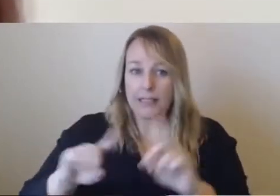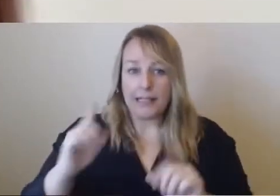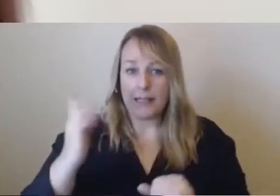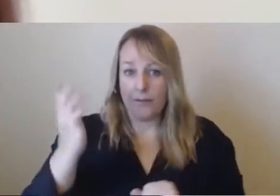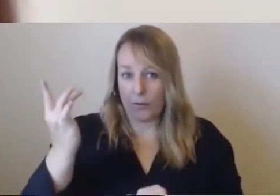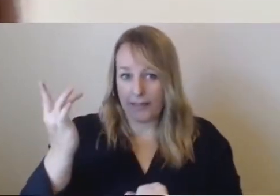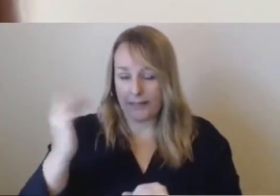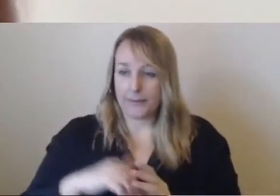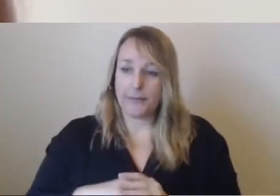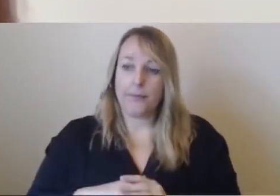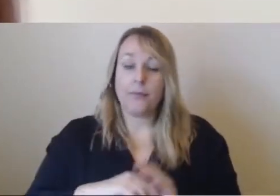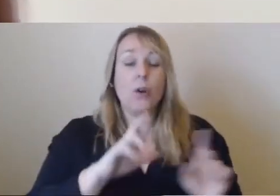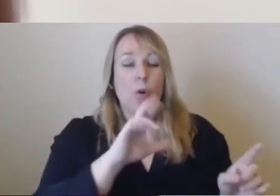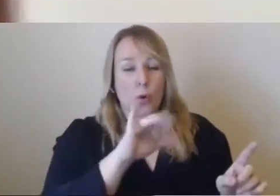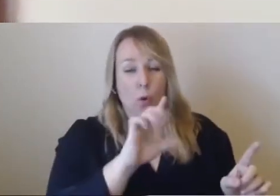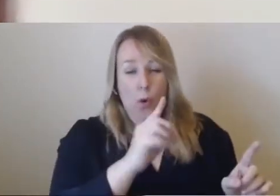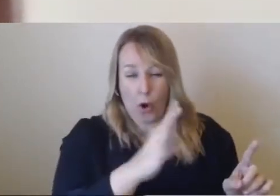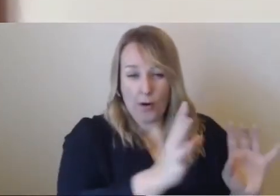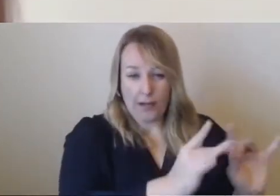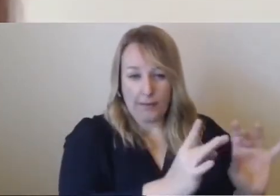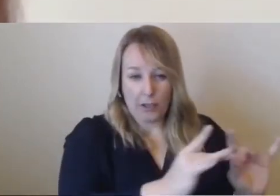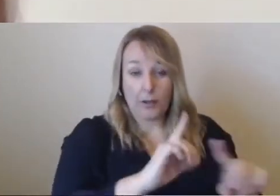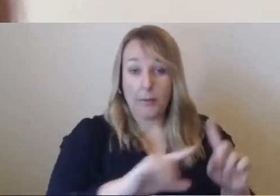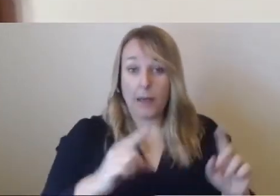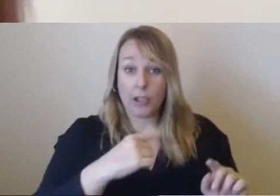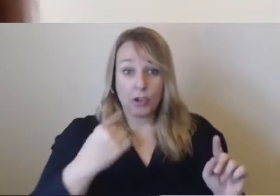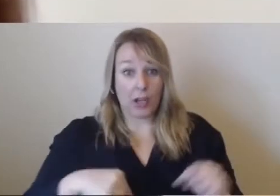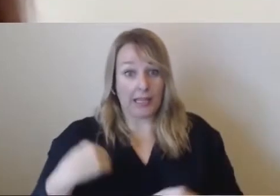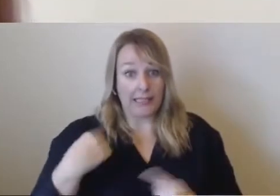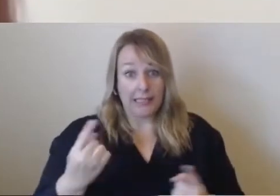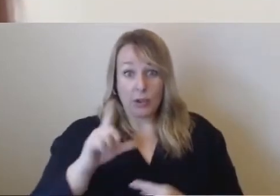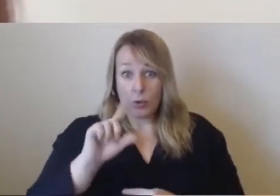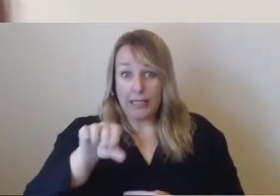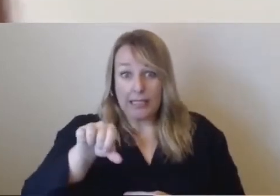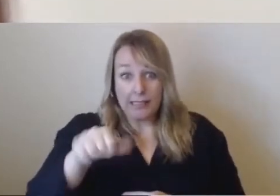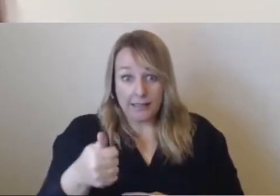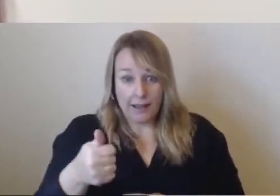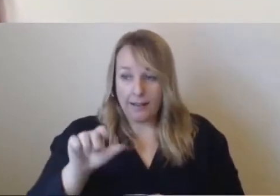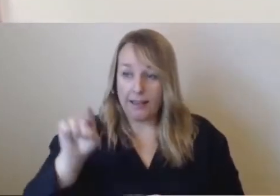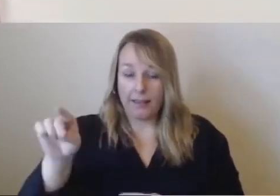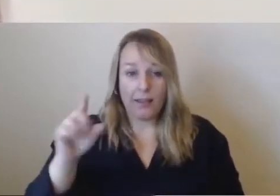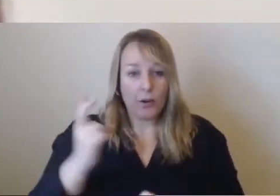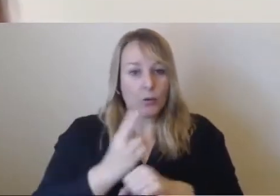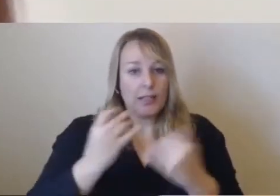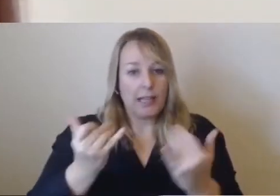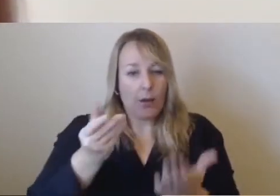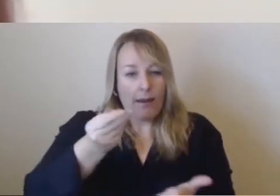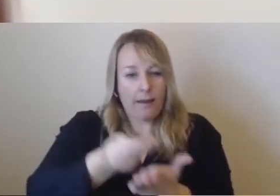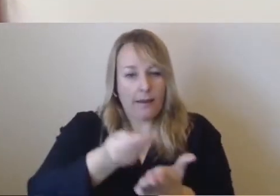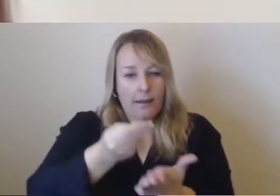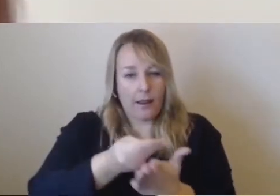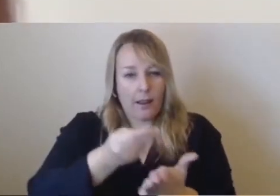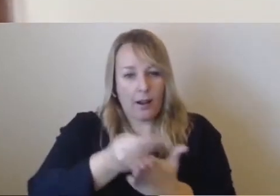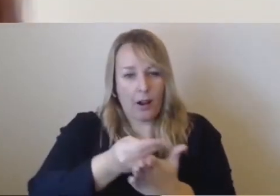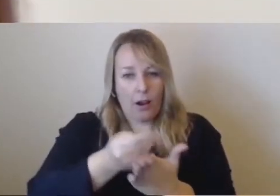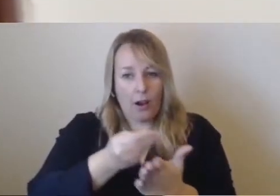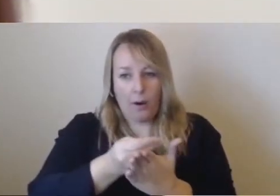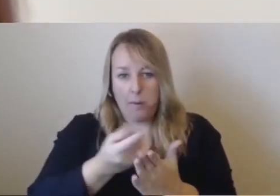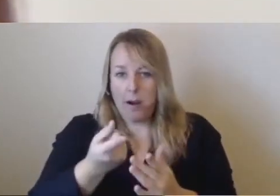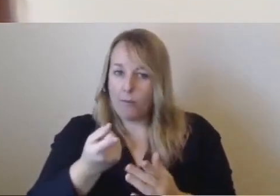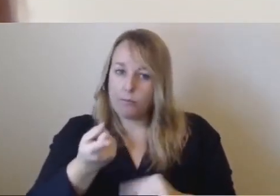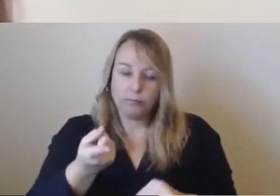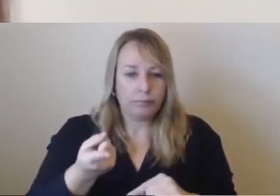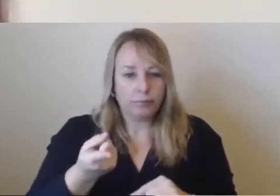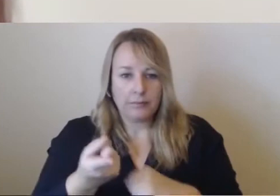mentioned this, but China since 2010 increasingly is using economic punishment and coercion towards